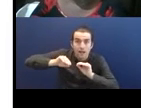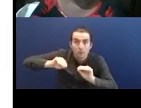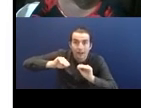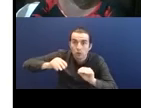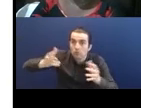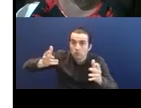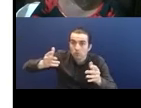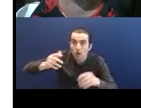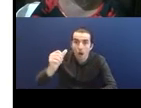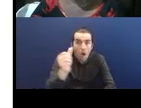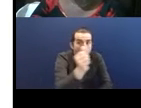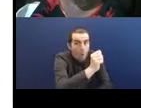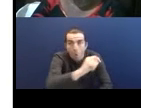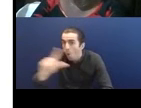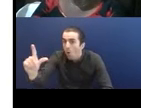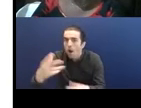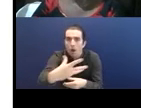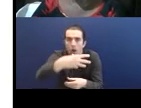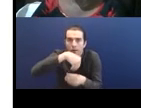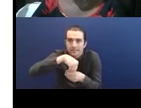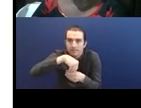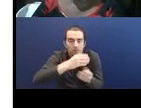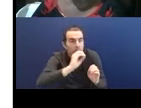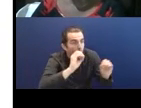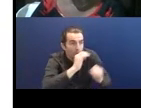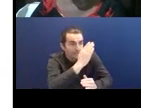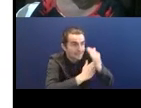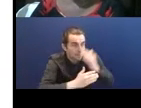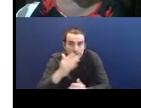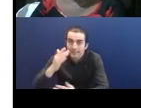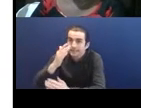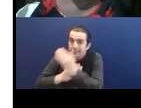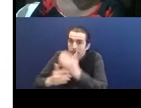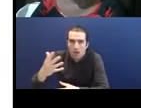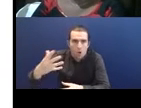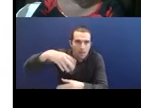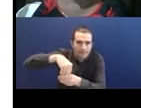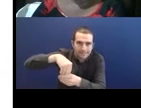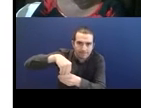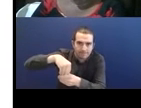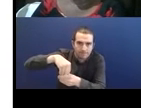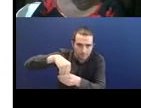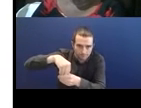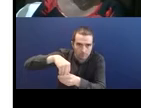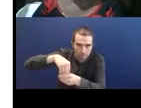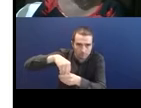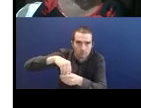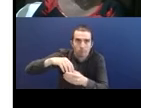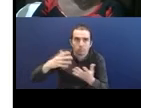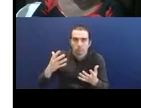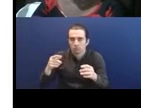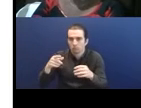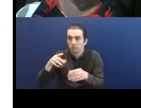quote from UNICEF says nearly 50% of children with disabilities are not in